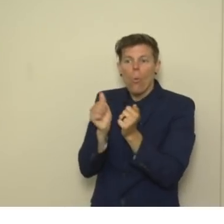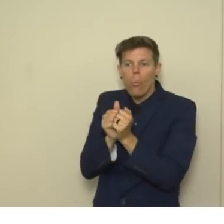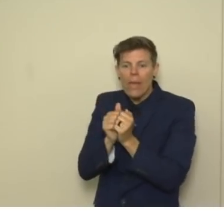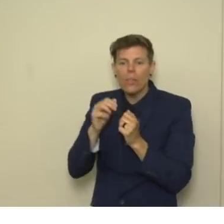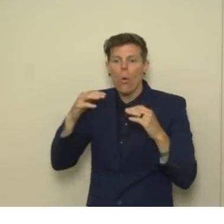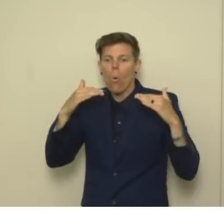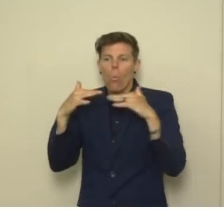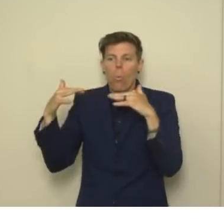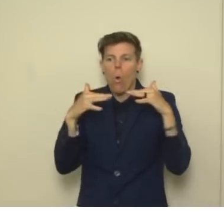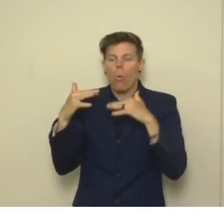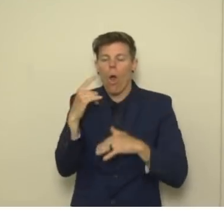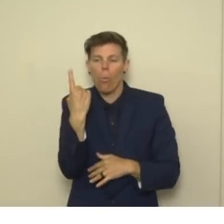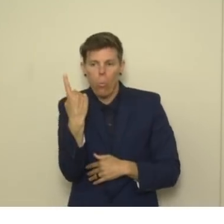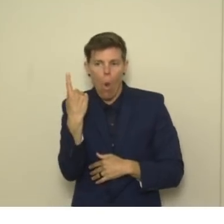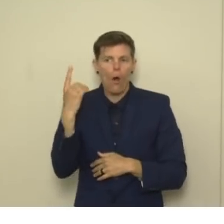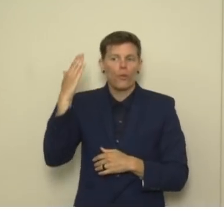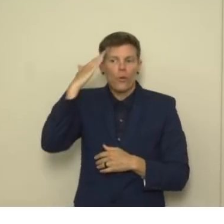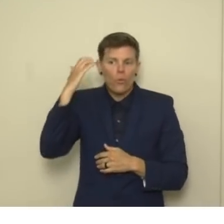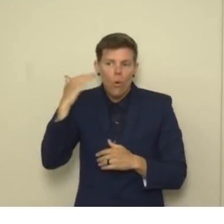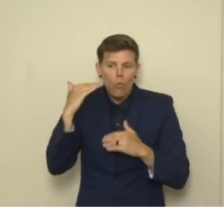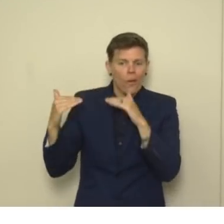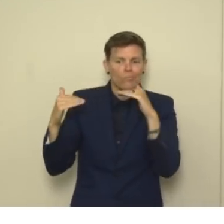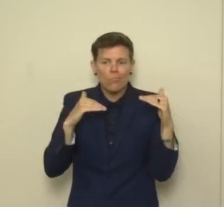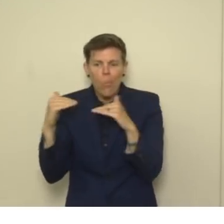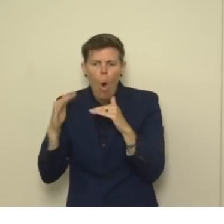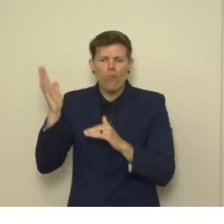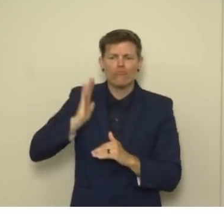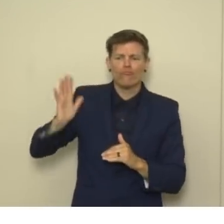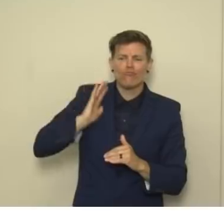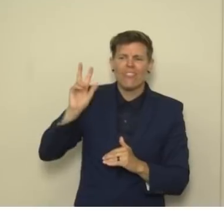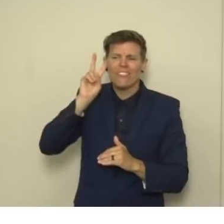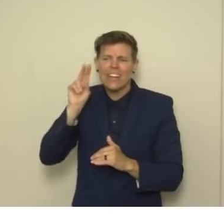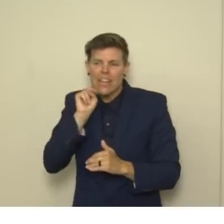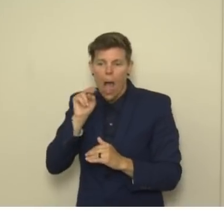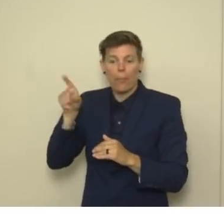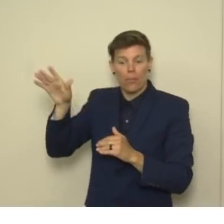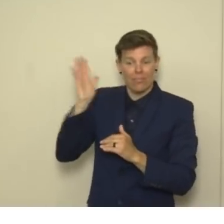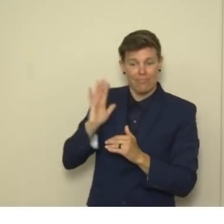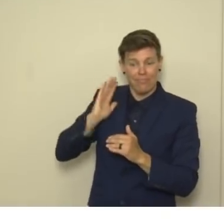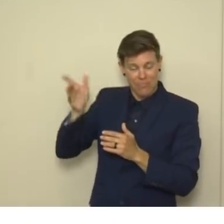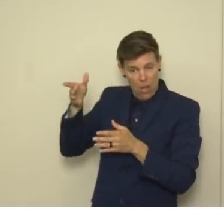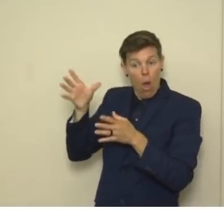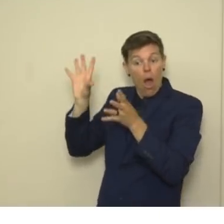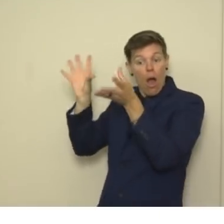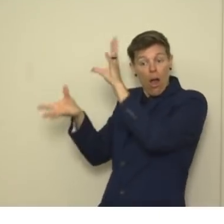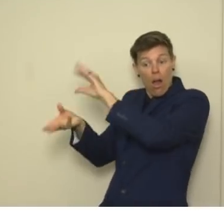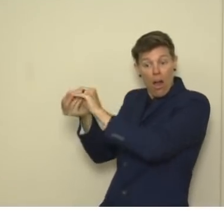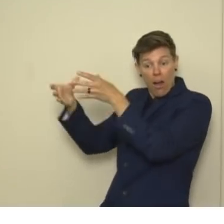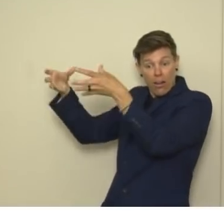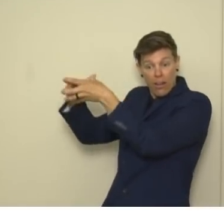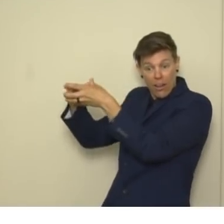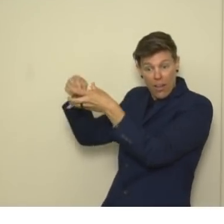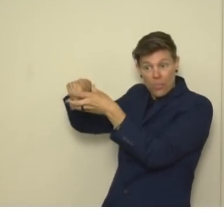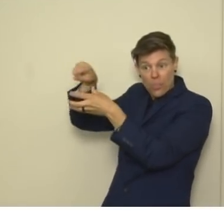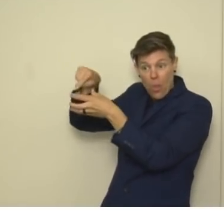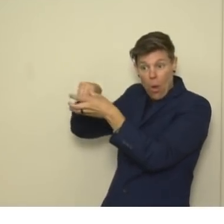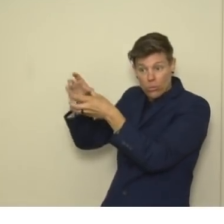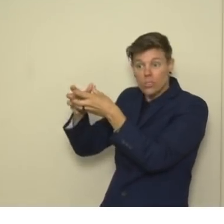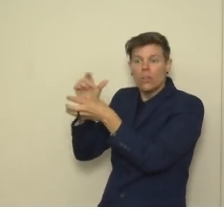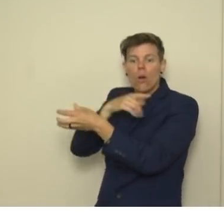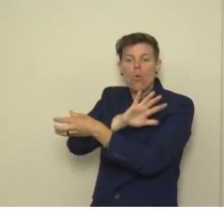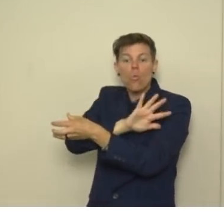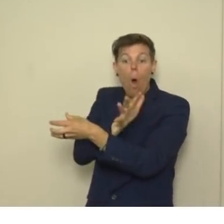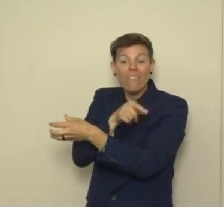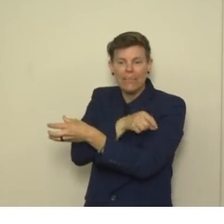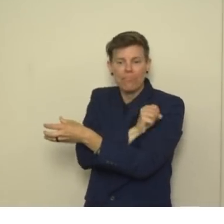War combined. It's taking its toll. People think mutations make the virus more benign. Los Alamos